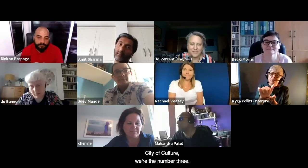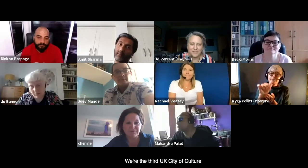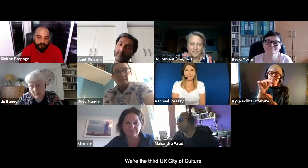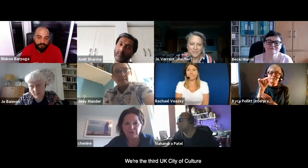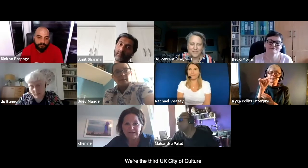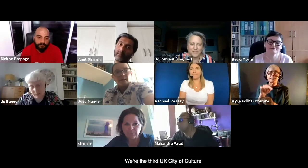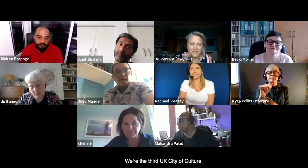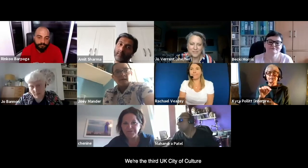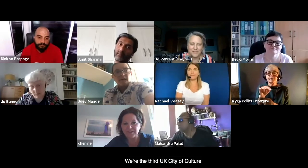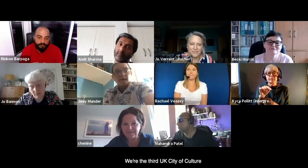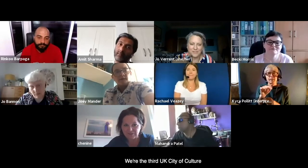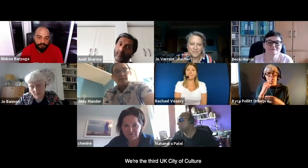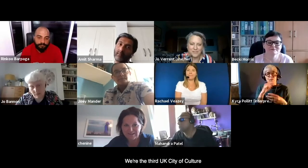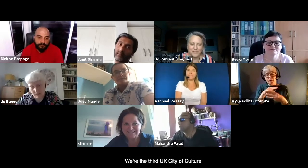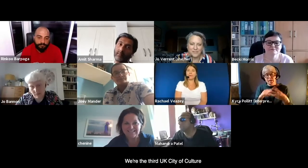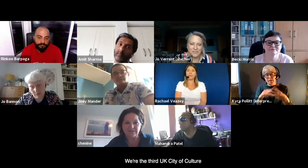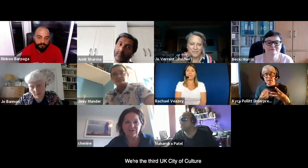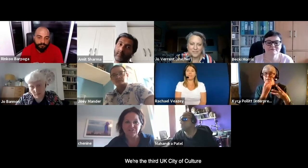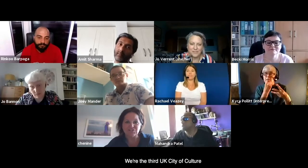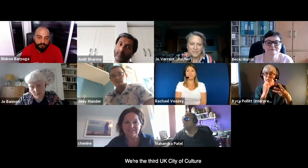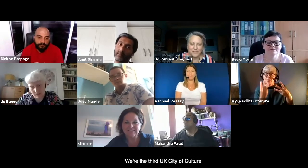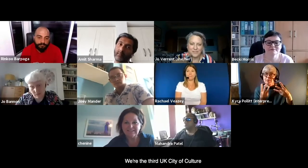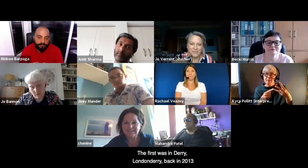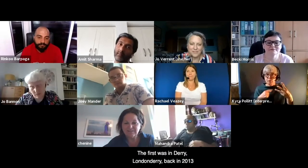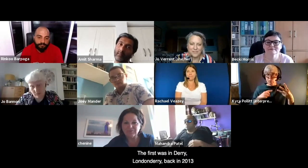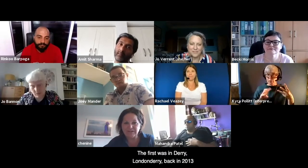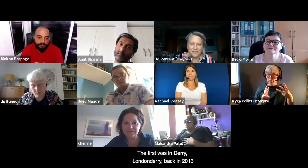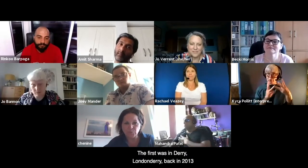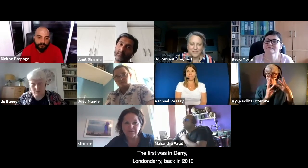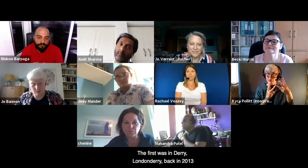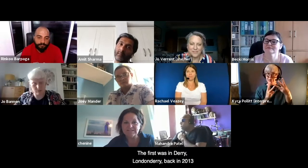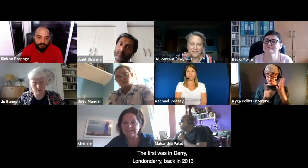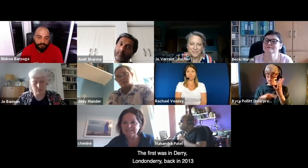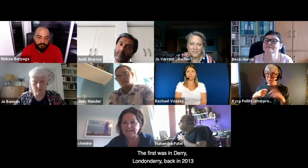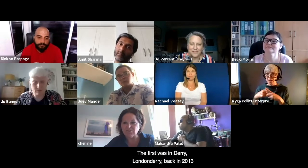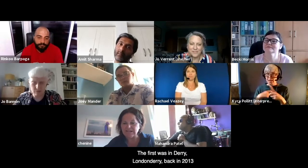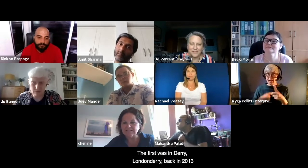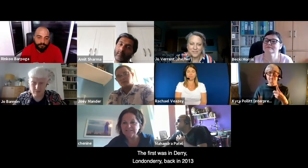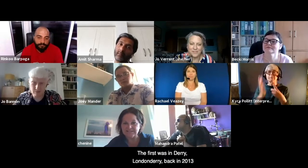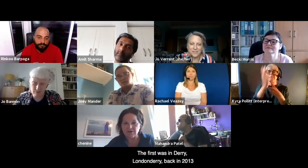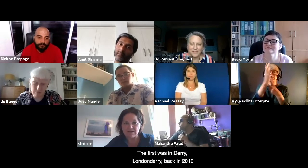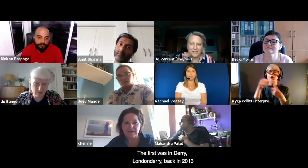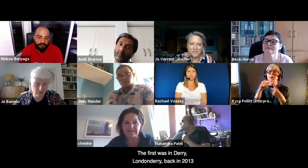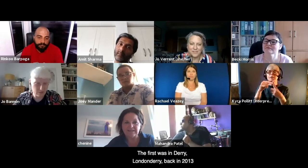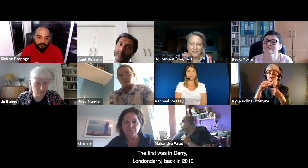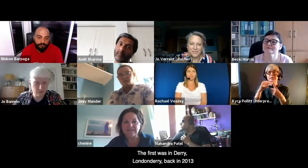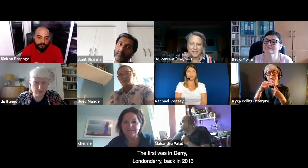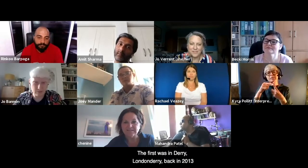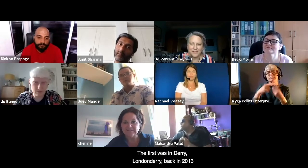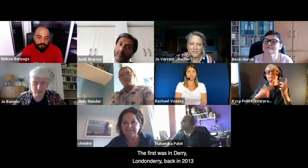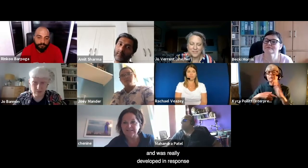we're the number three, we're the third UK City of Culture. The first one was in Derry, Londonderry, back